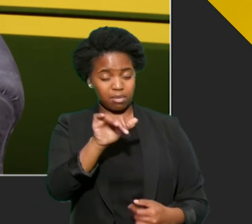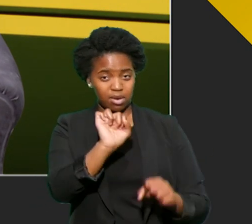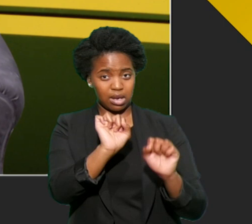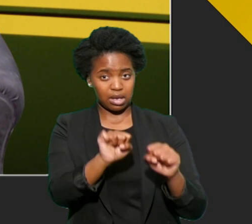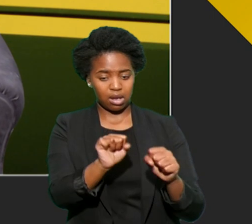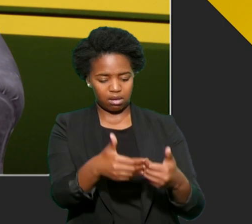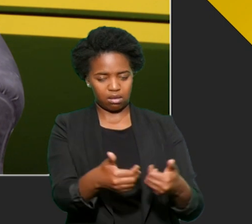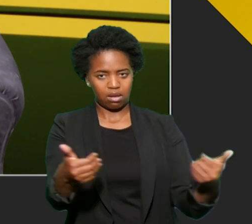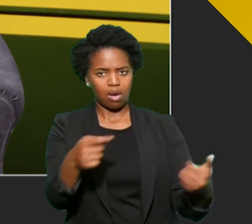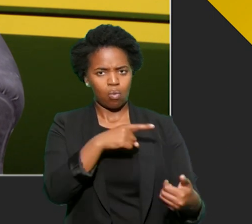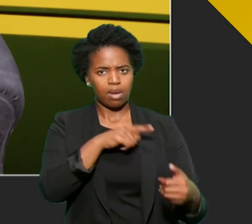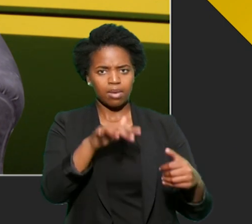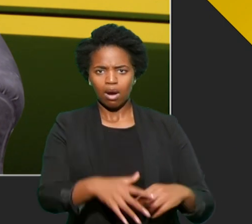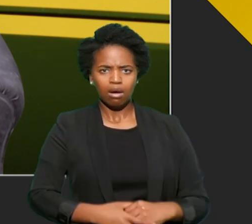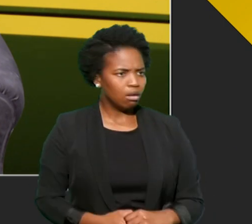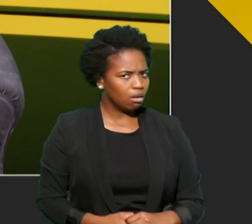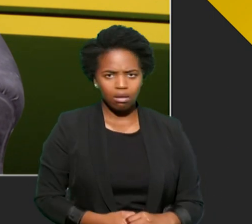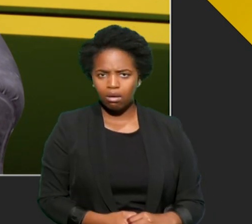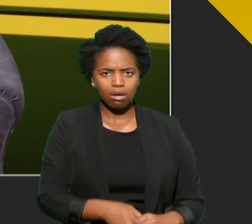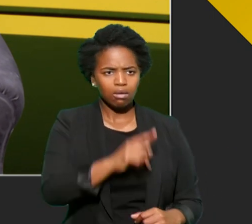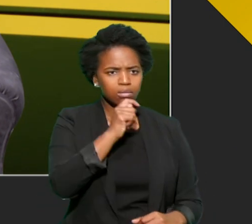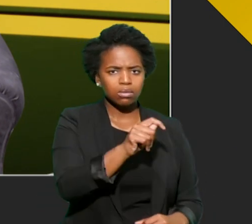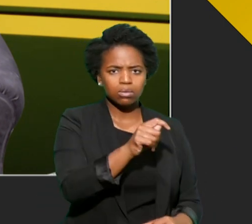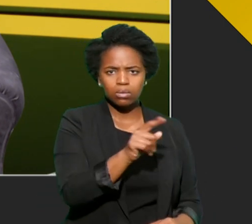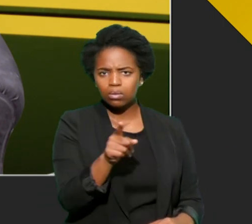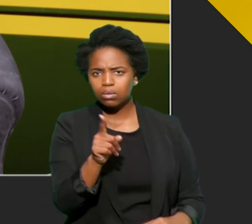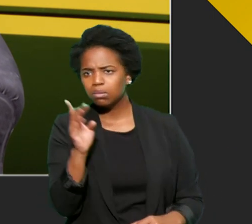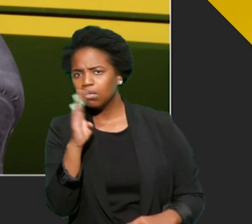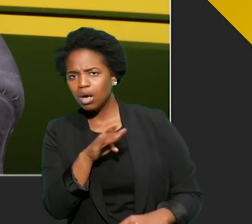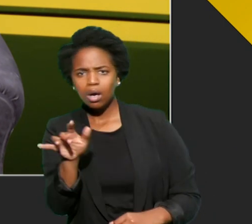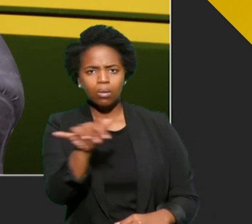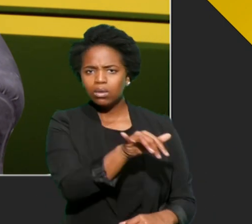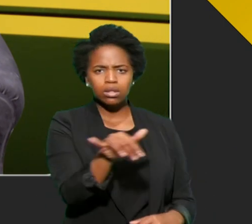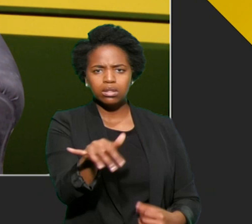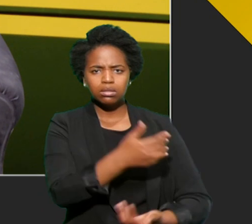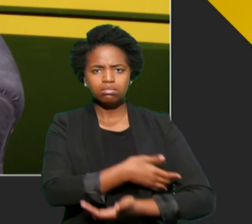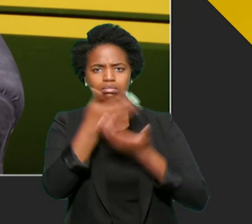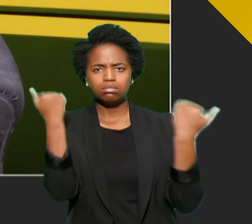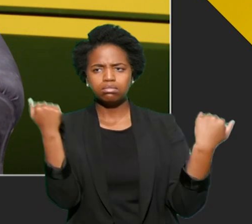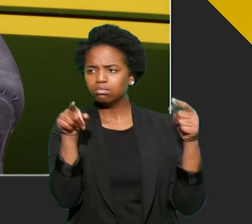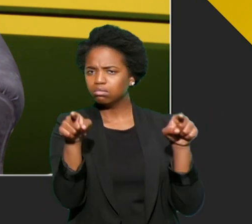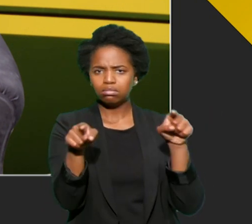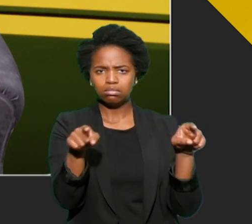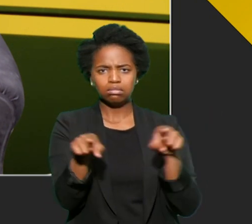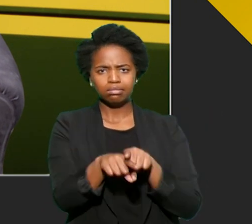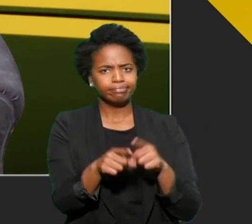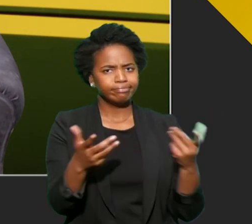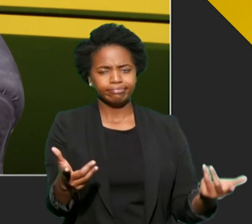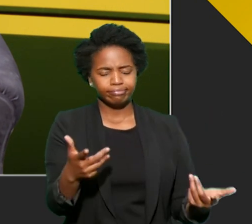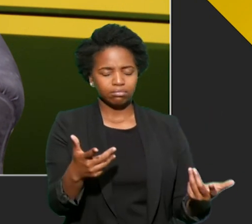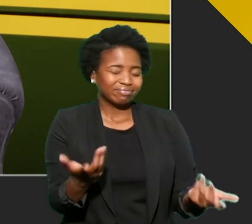big problem where people can't be able to separate the source itself with knowing the difference between the two, fake